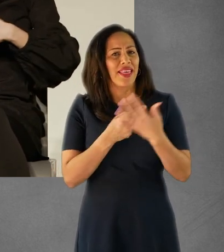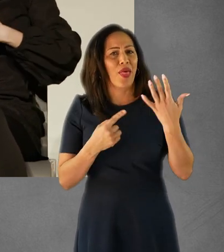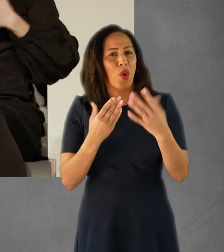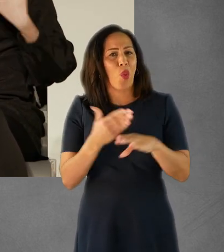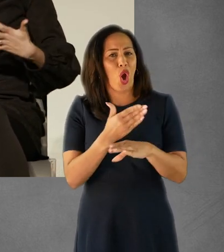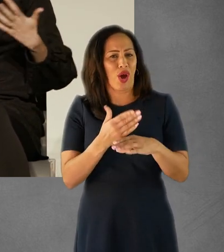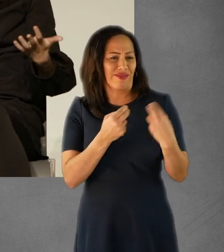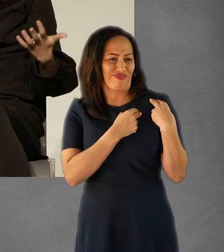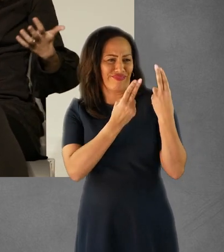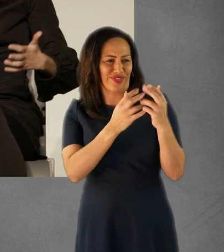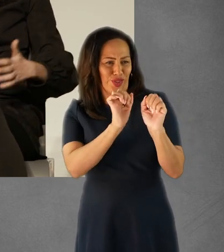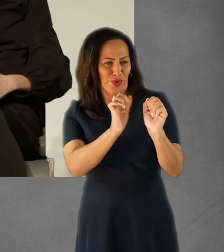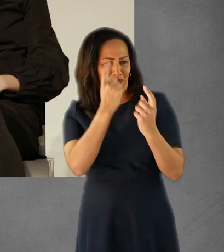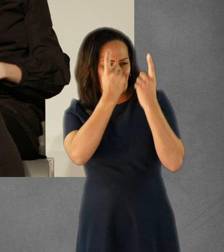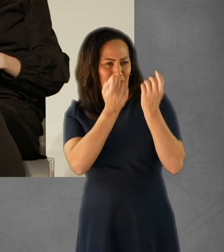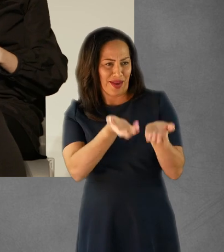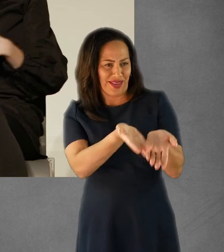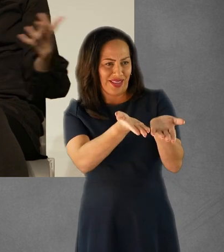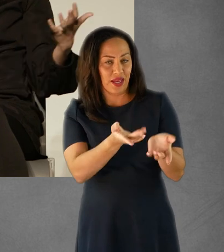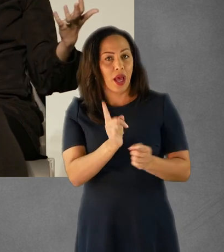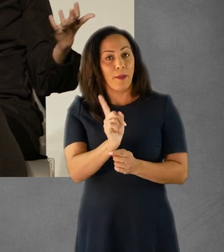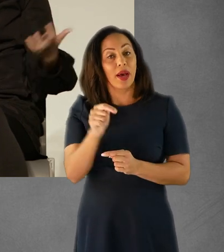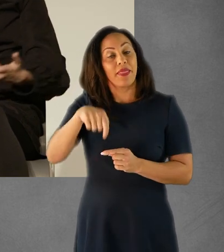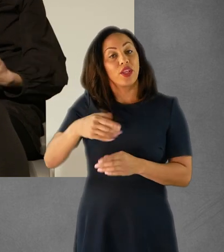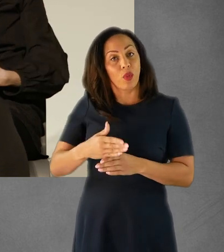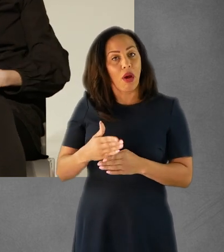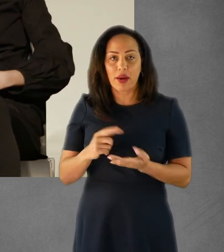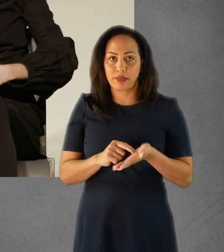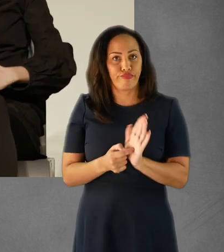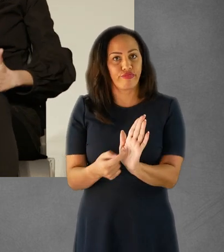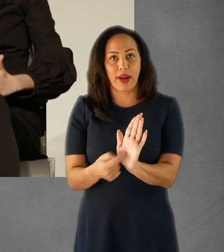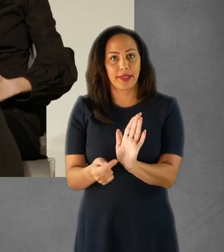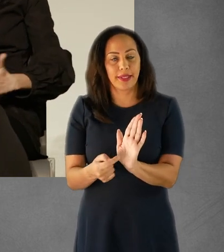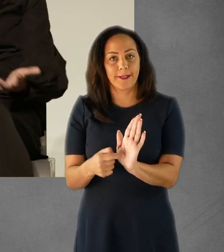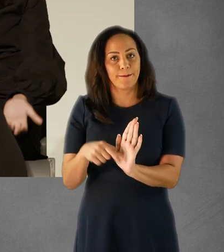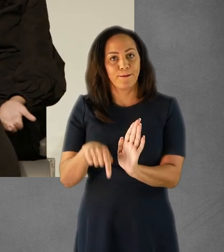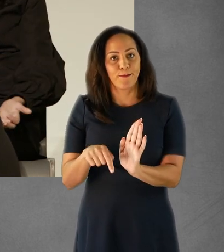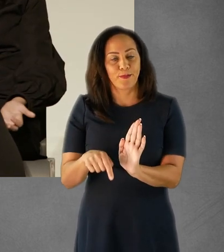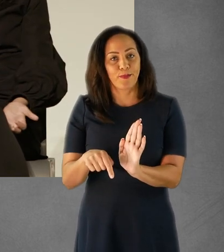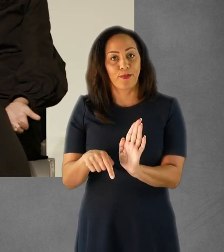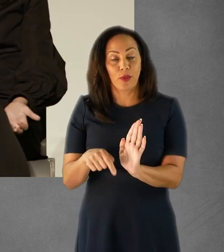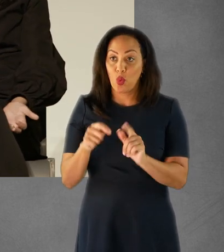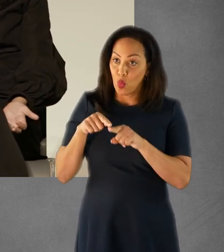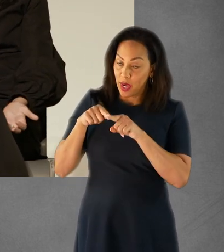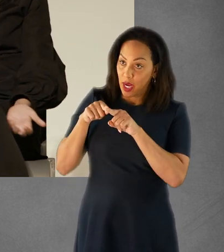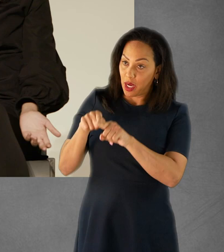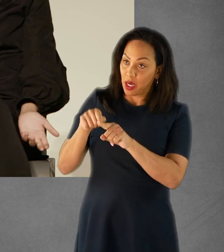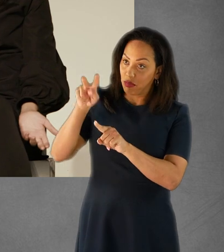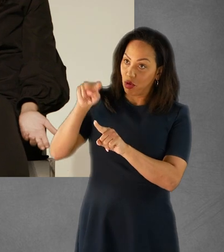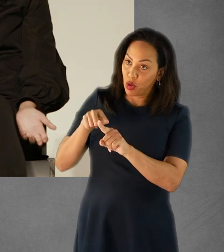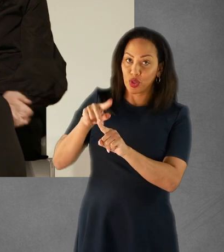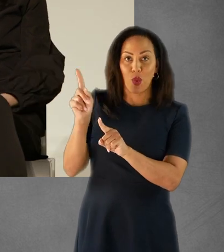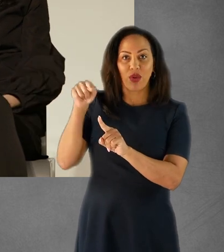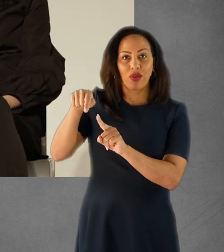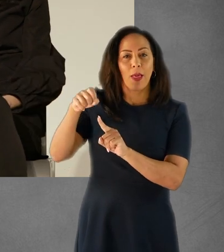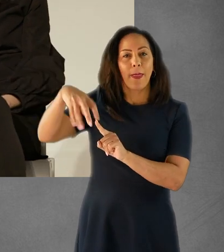guess because our muse, the octopus, has a very deadly, super violent and extreme sexual